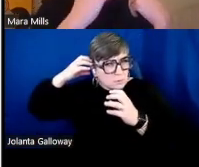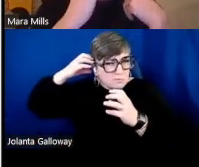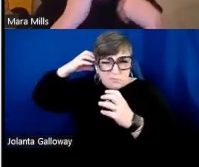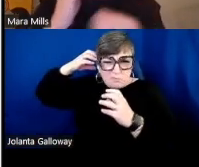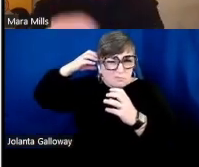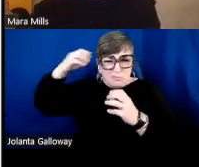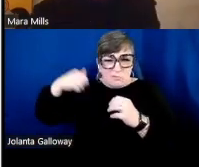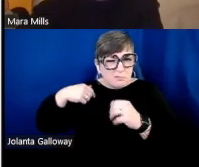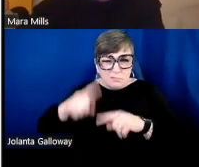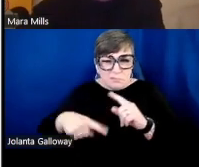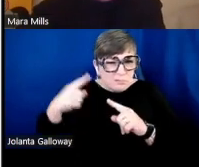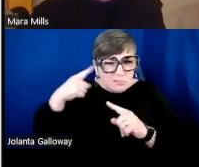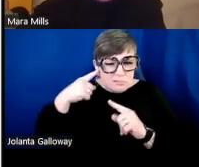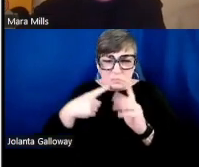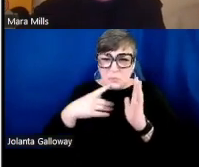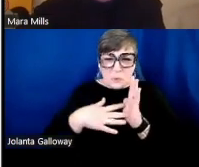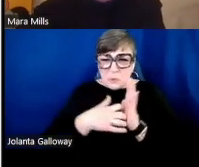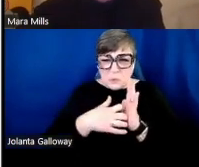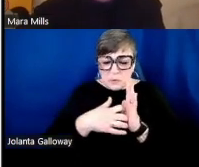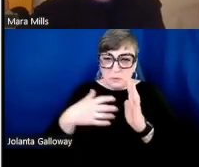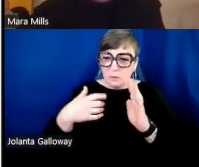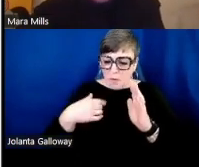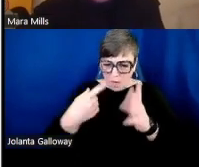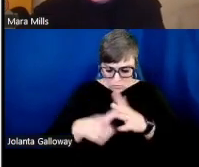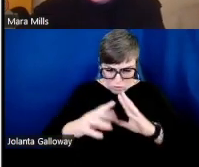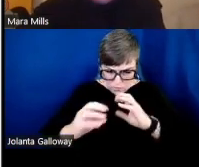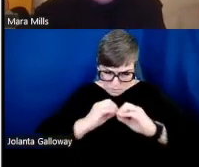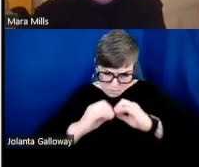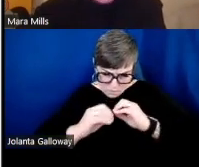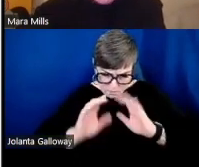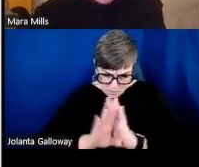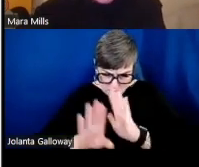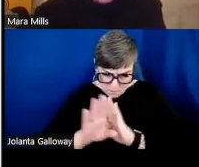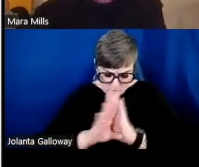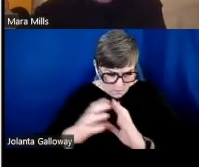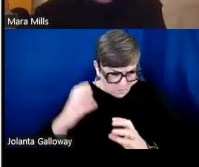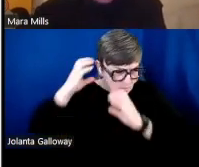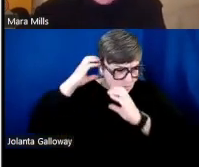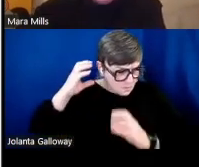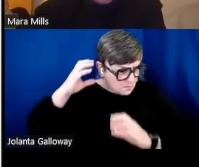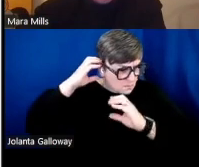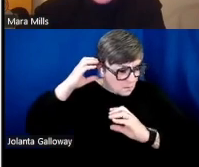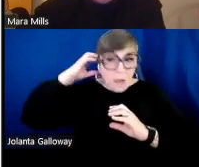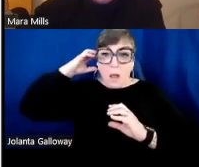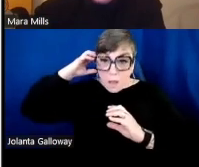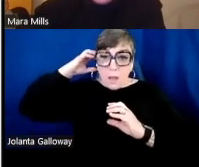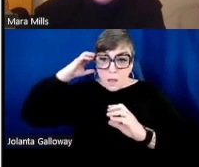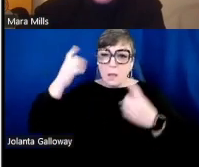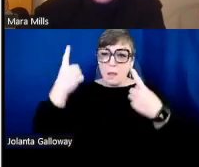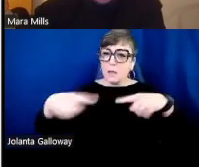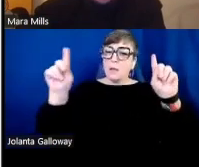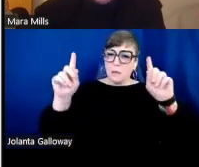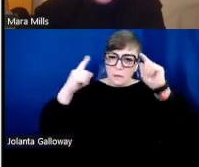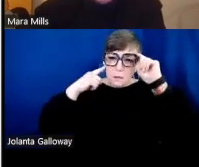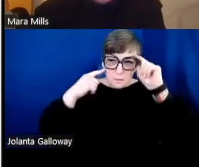i started to develop it and i continued until the sounds were audible to me the telephone as we know it